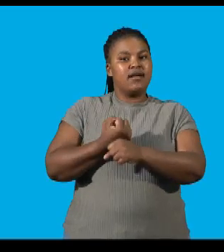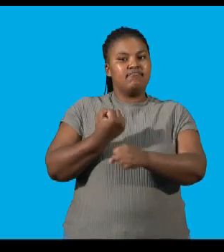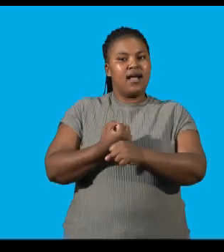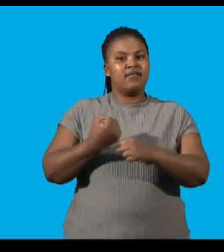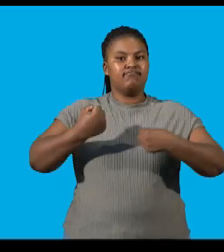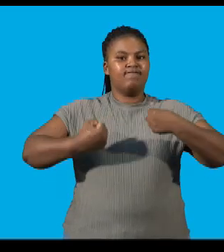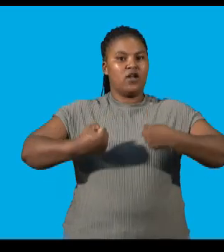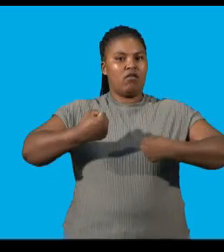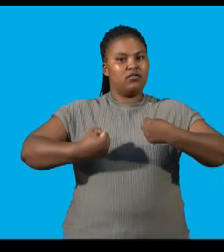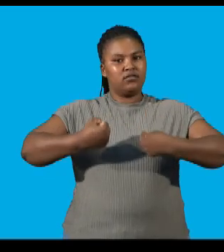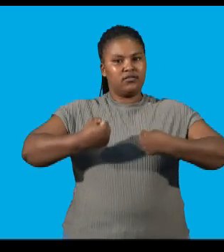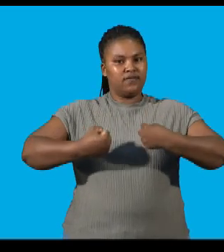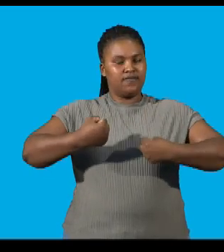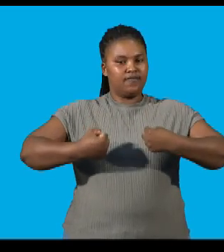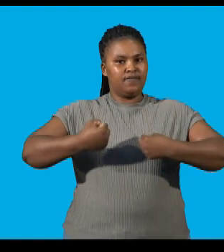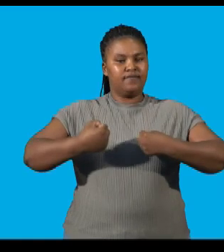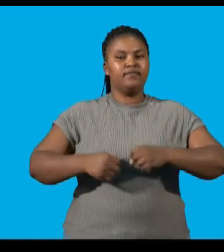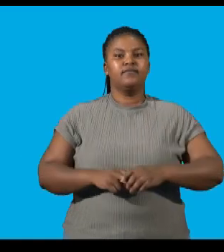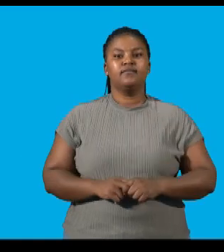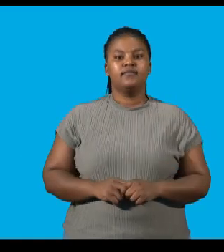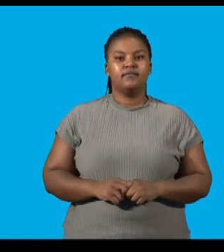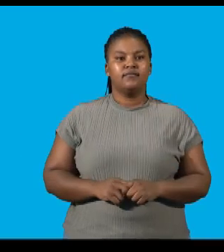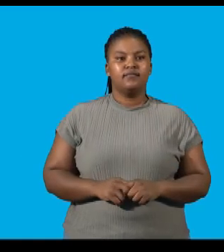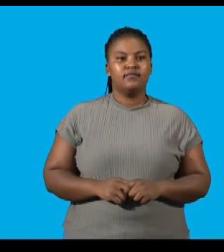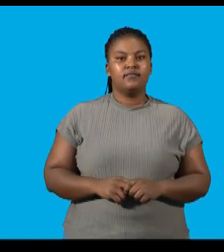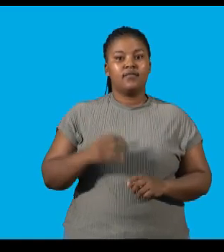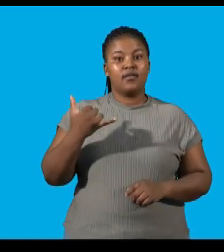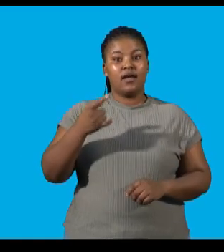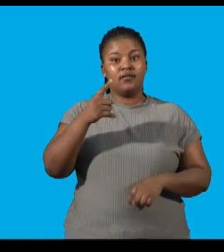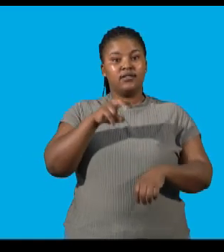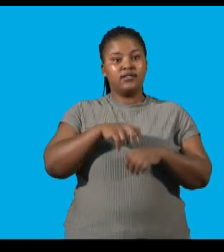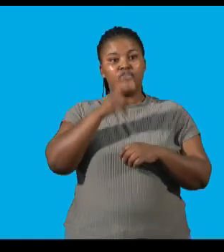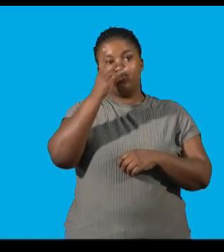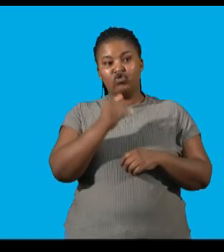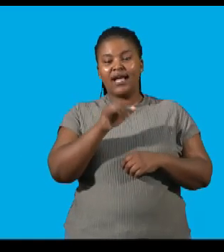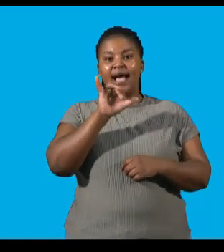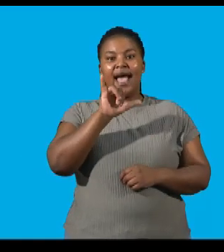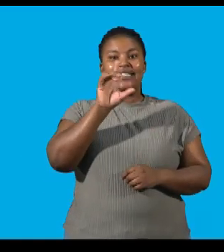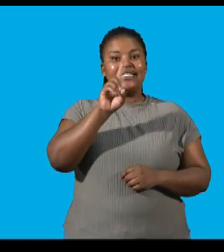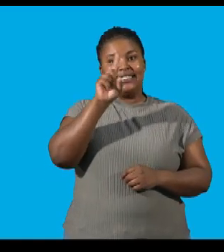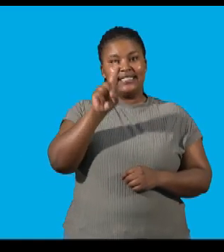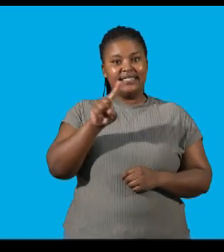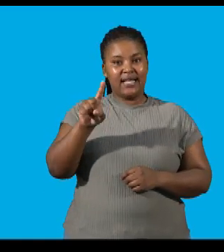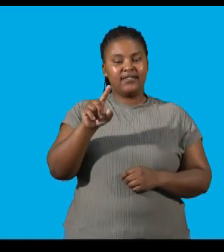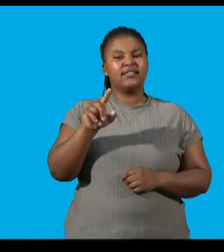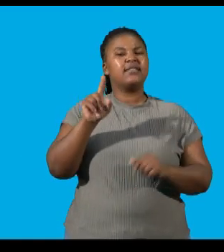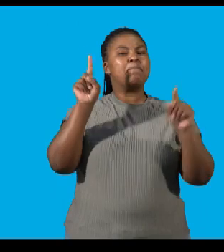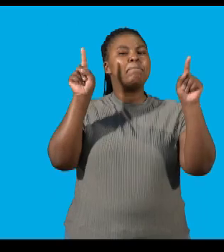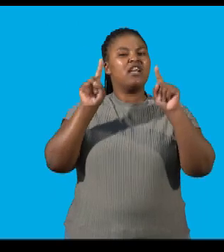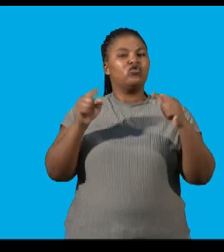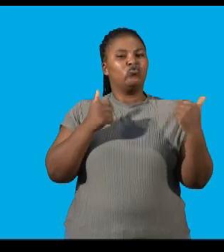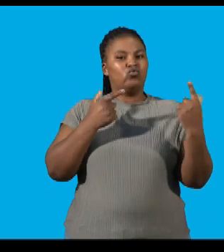that manufactures vehicles. So you need to look at the IDZ and what